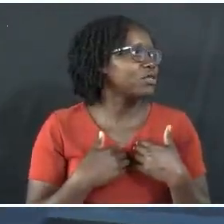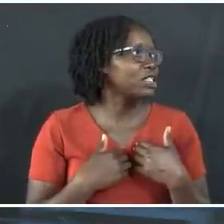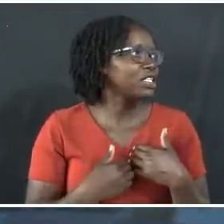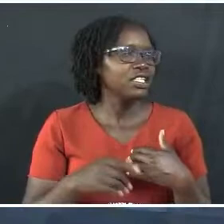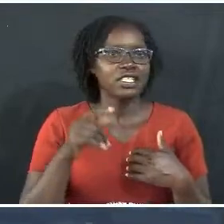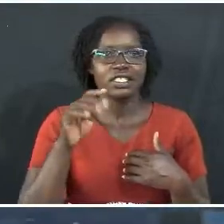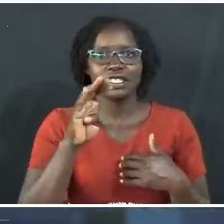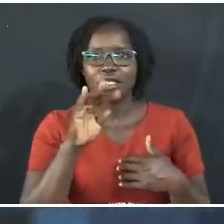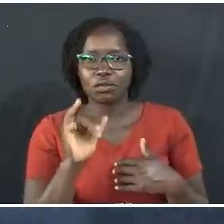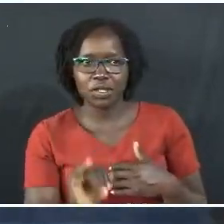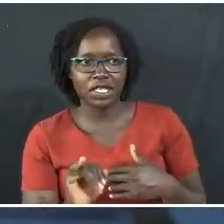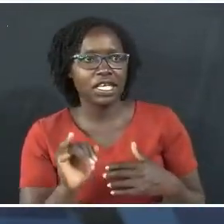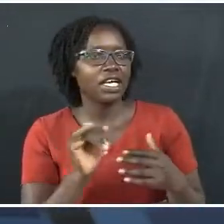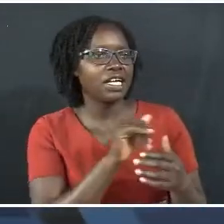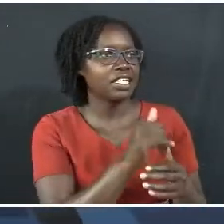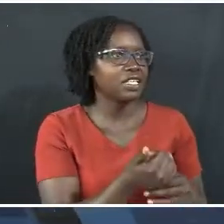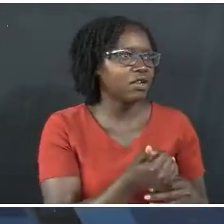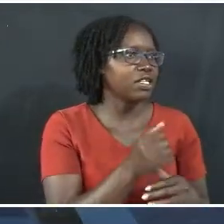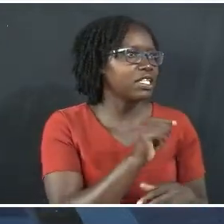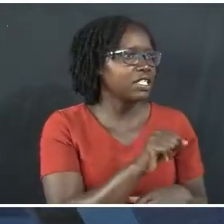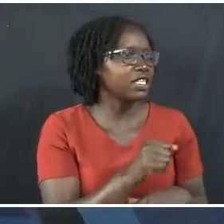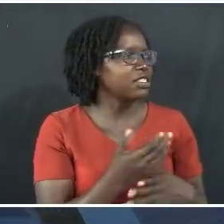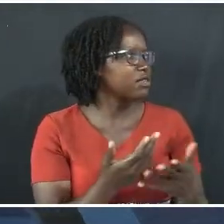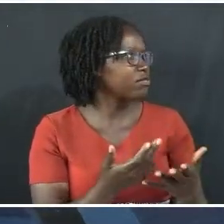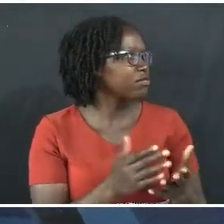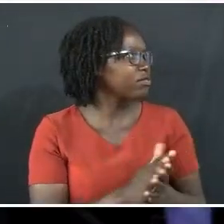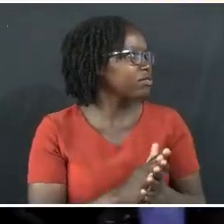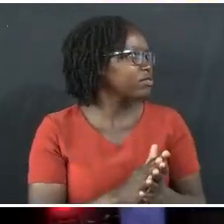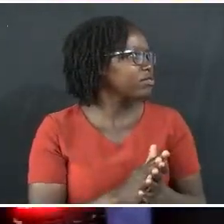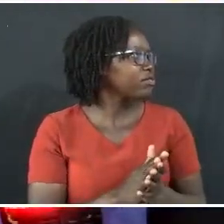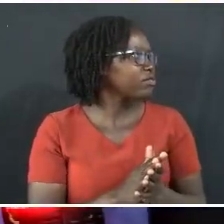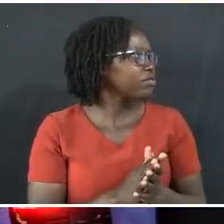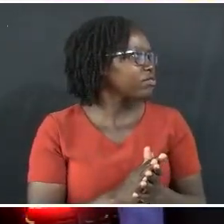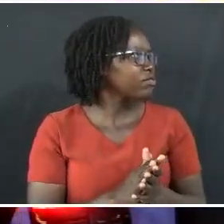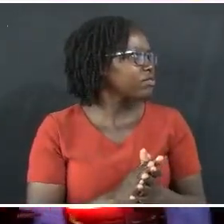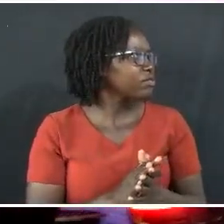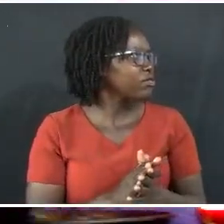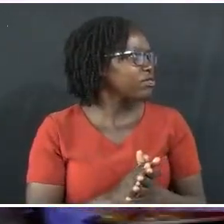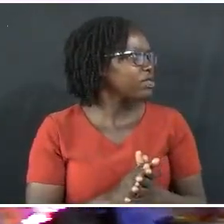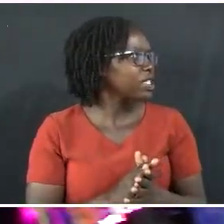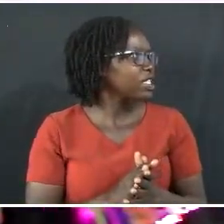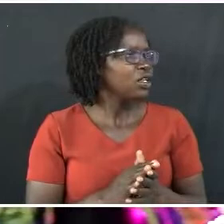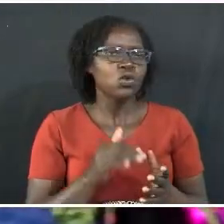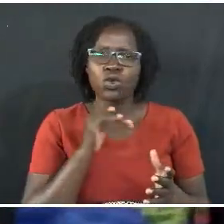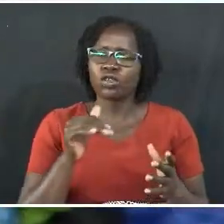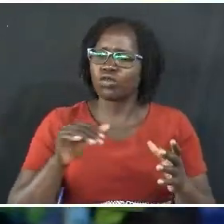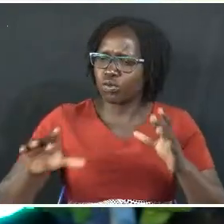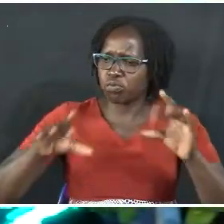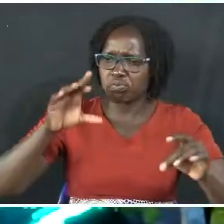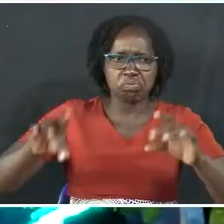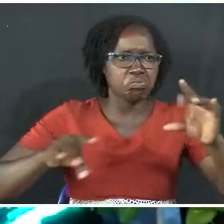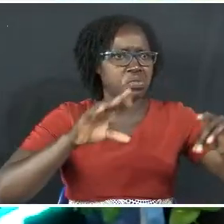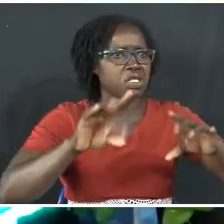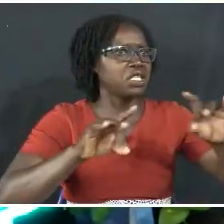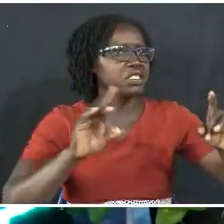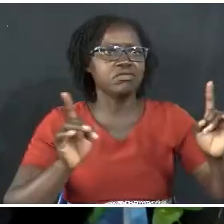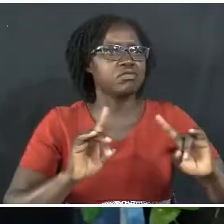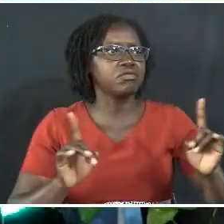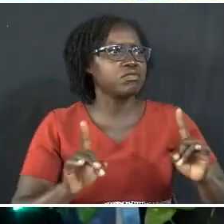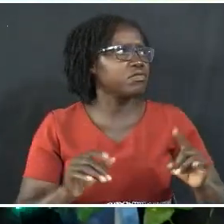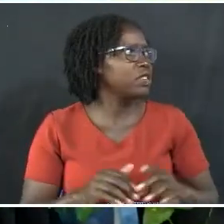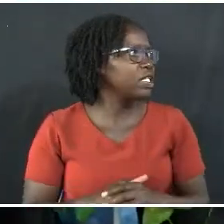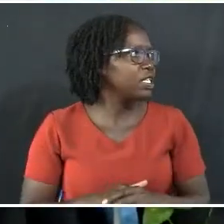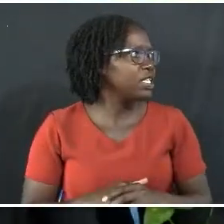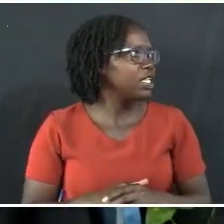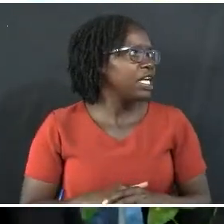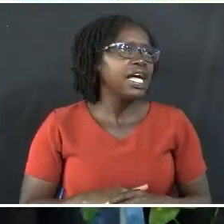Tebbies. And yes, yes, okay. Now, no, Father, we are not going to be selective here.